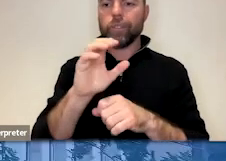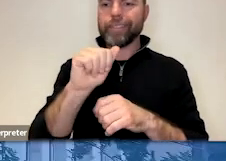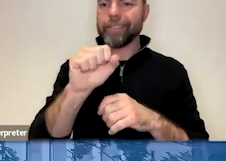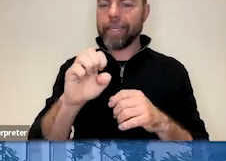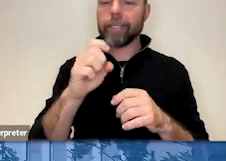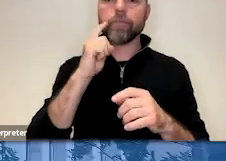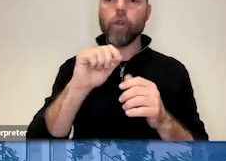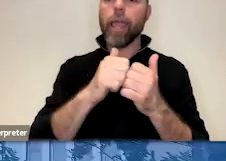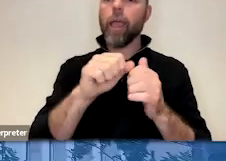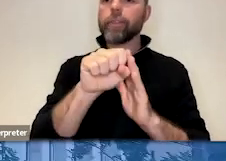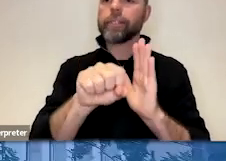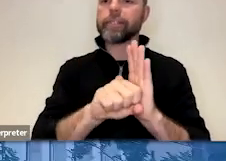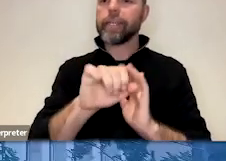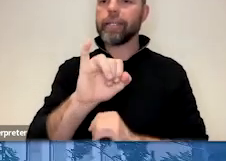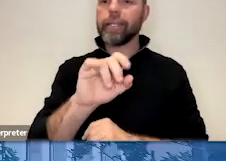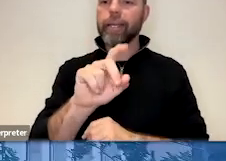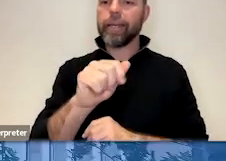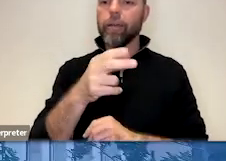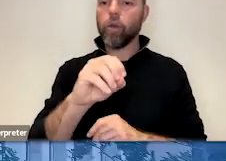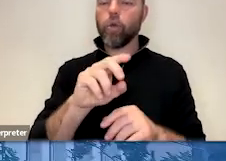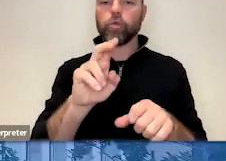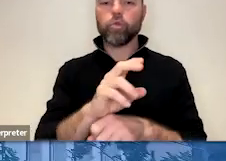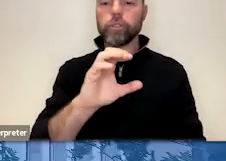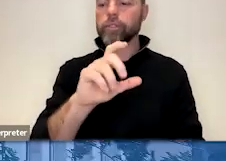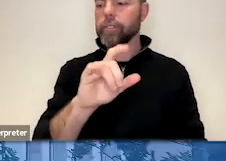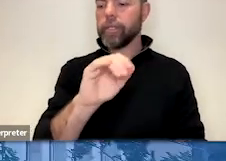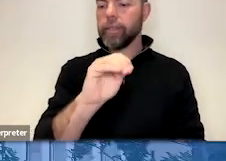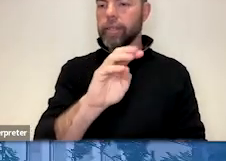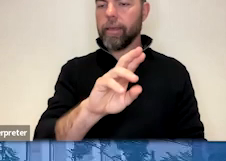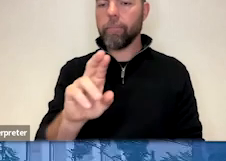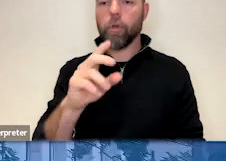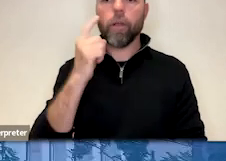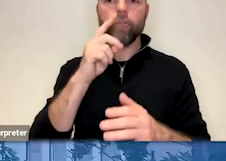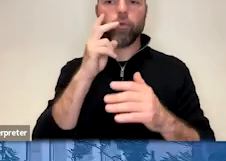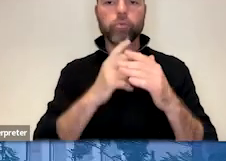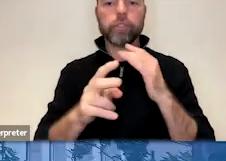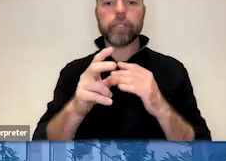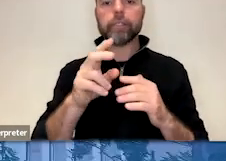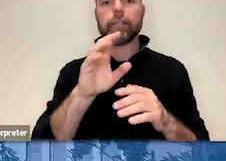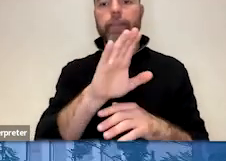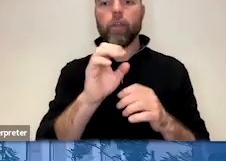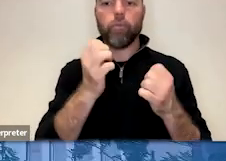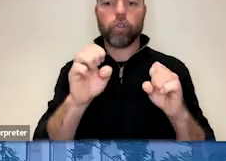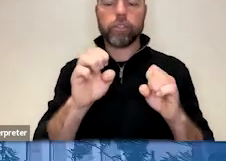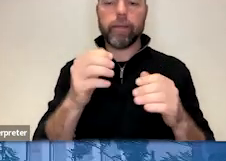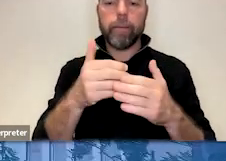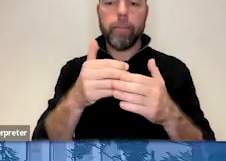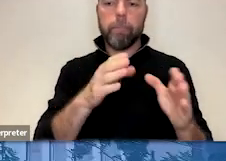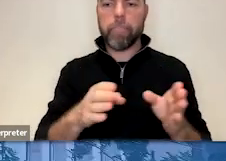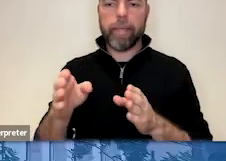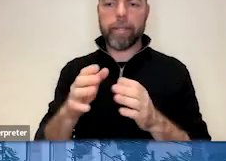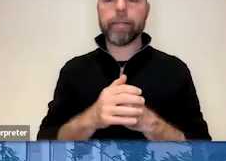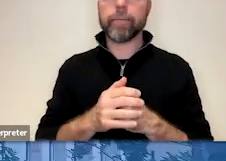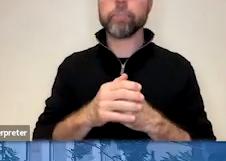of Idaho is using ClimRR and our future climate projections for their emergency planning. So there's a